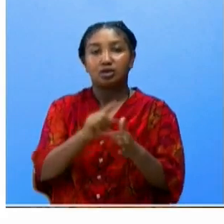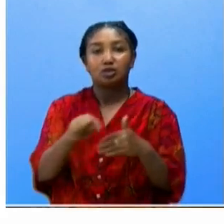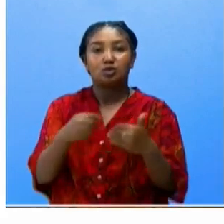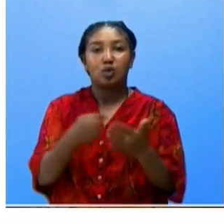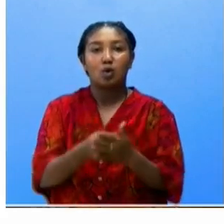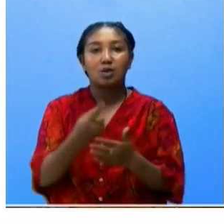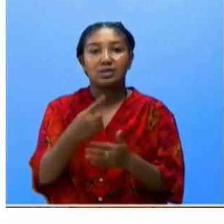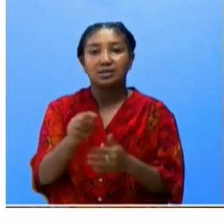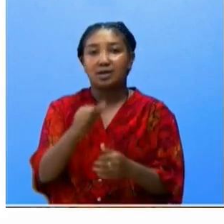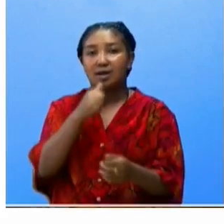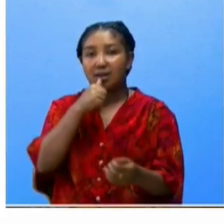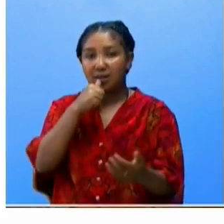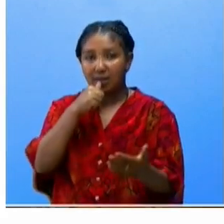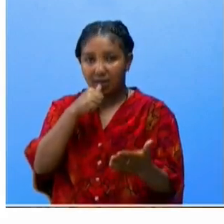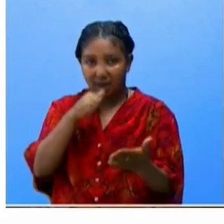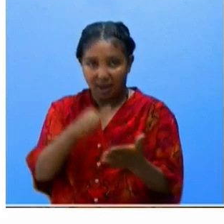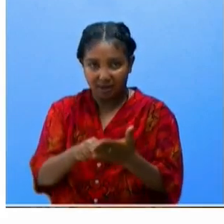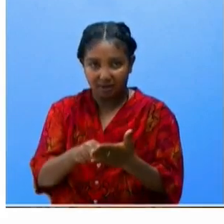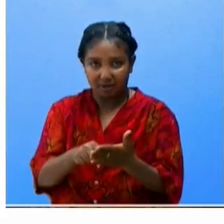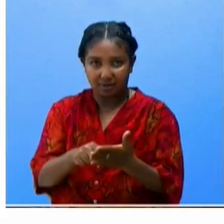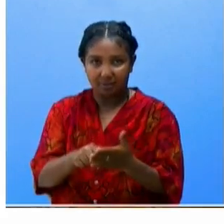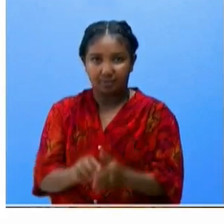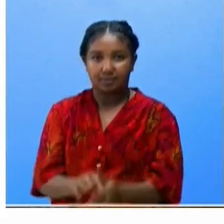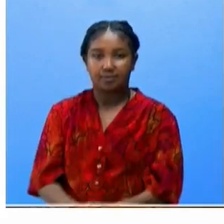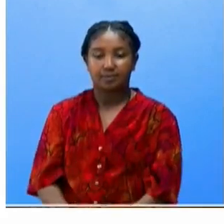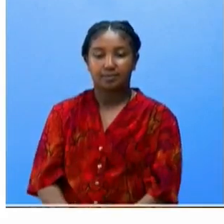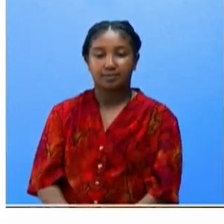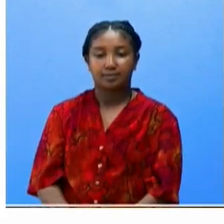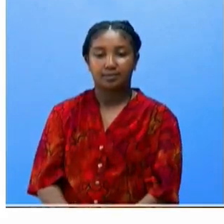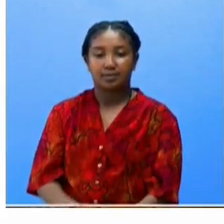the letter